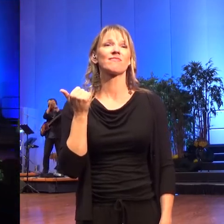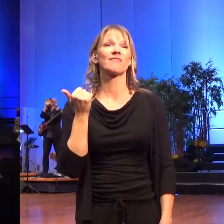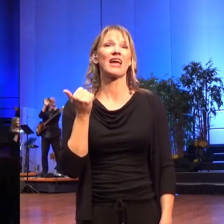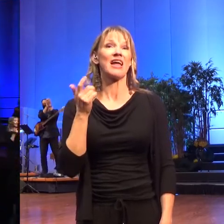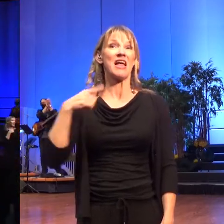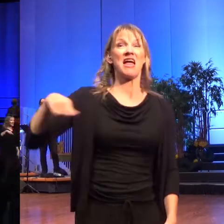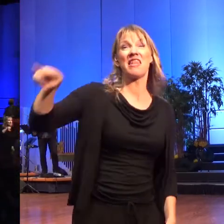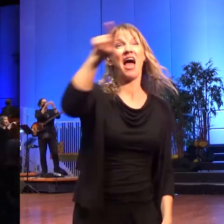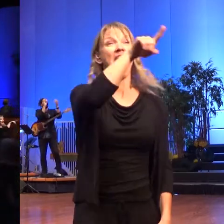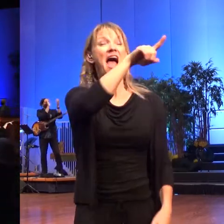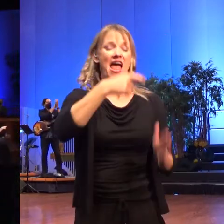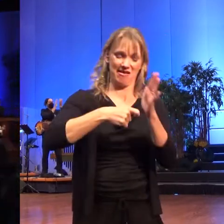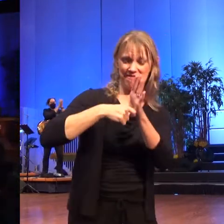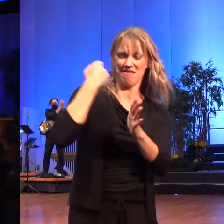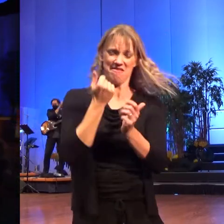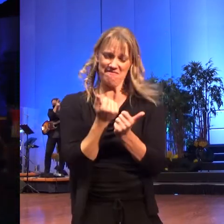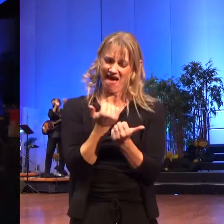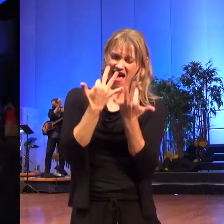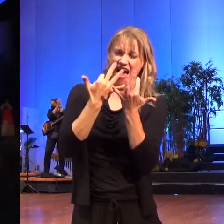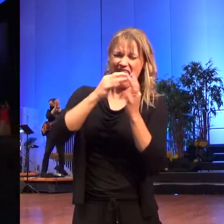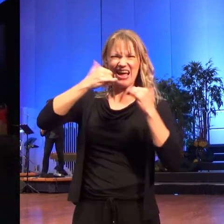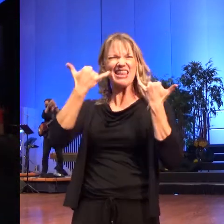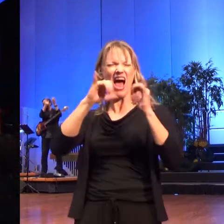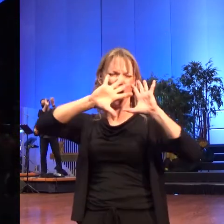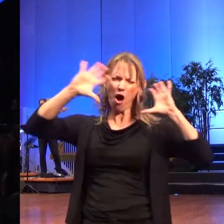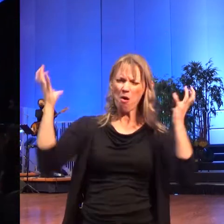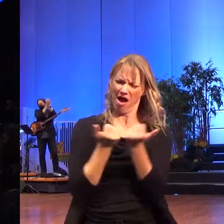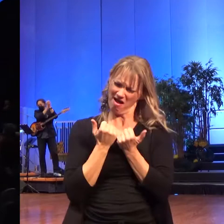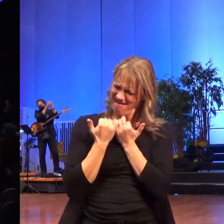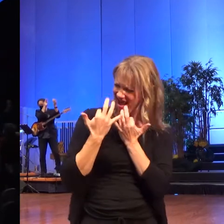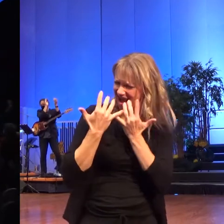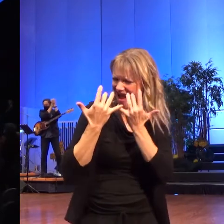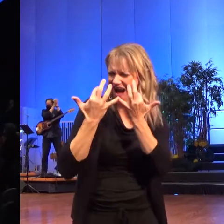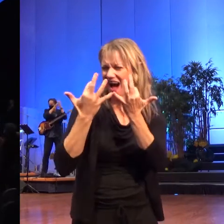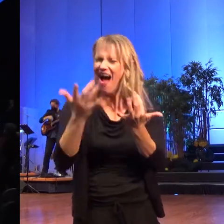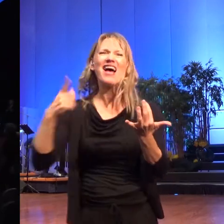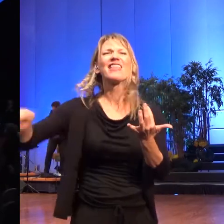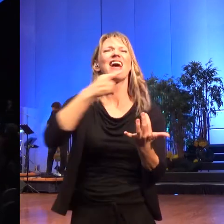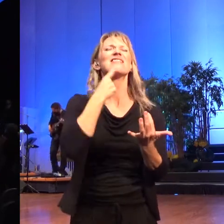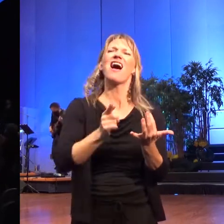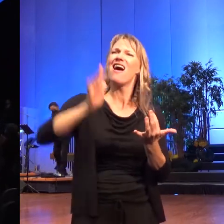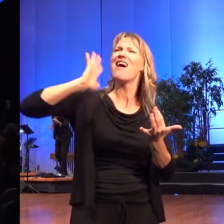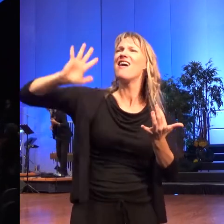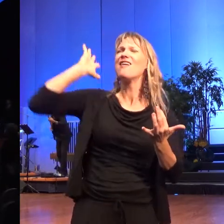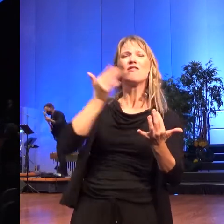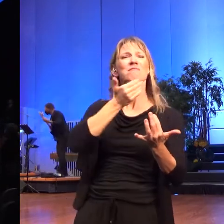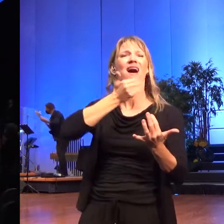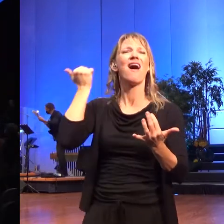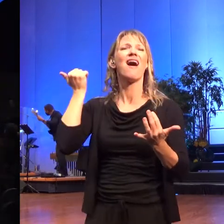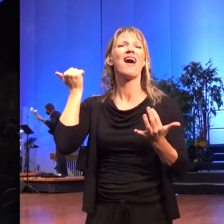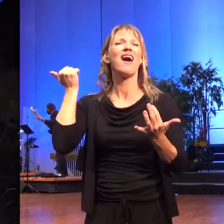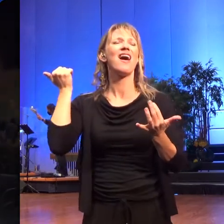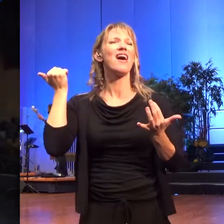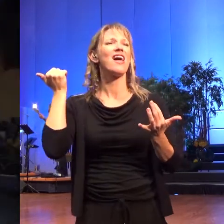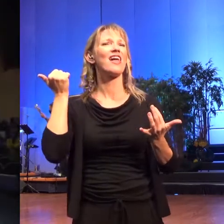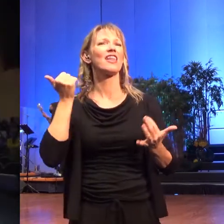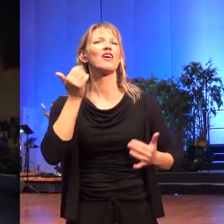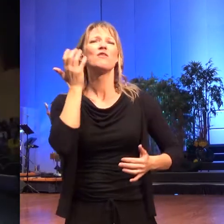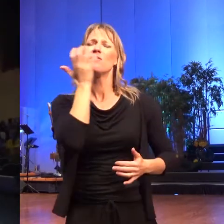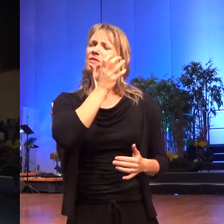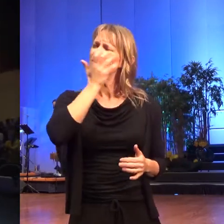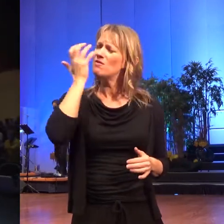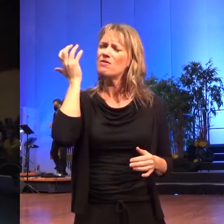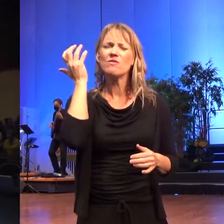the fire, now the world's ablaze. They say that it was better in the good old days.